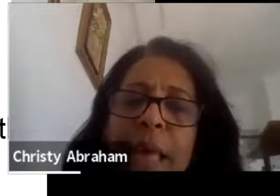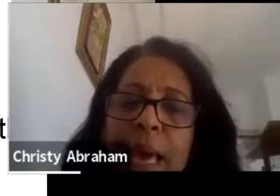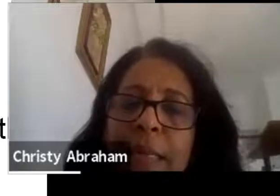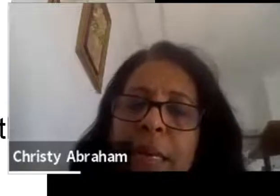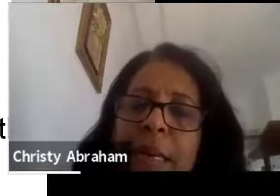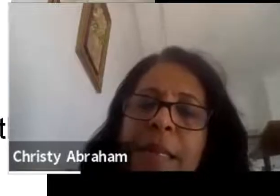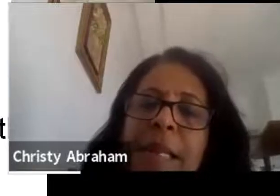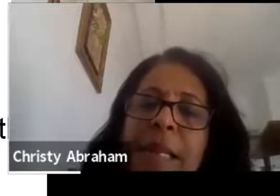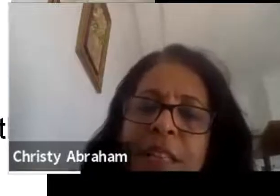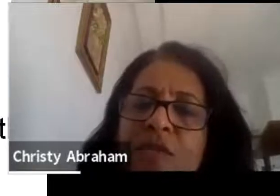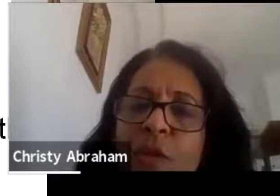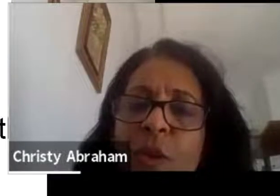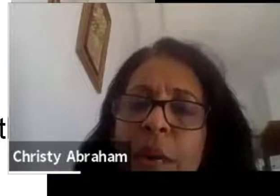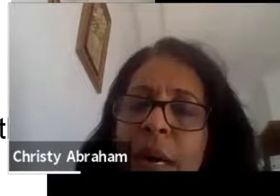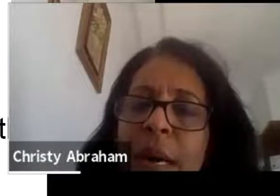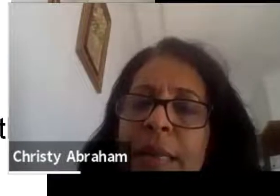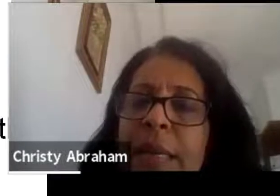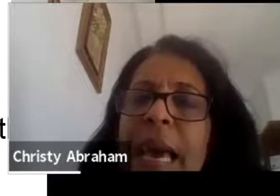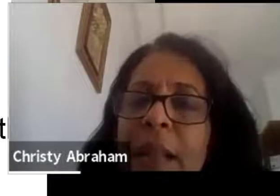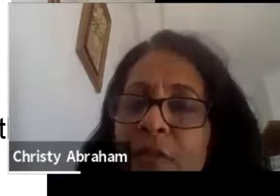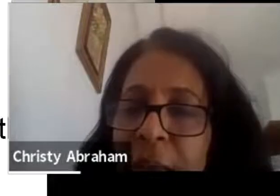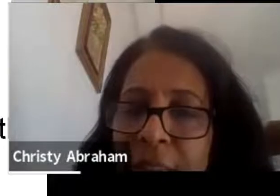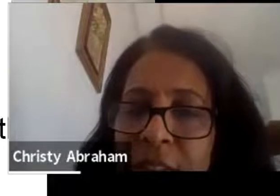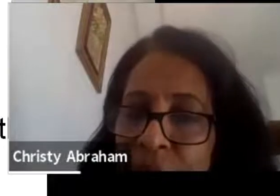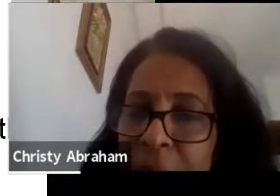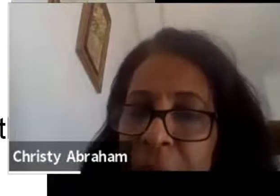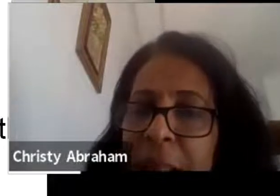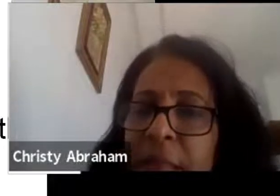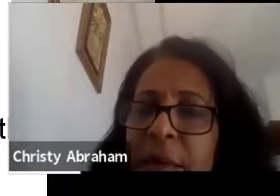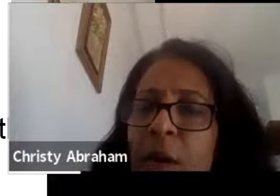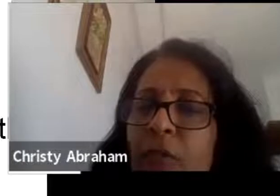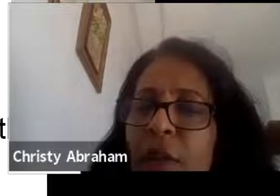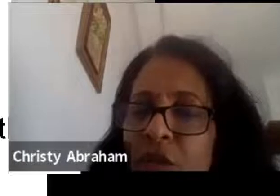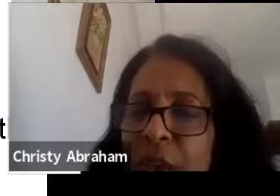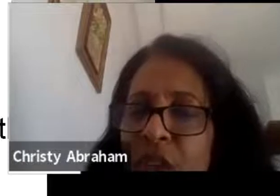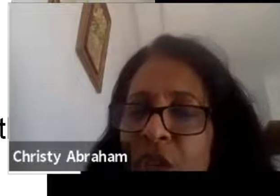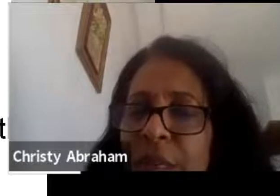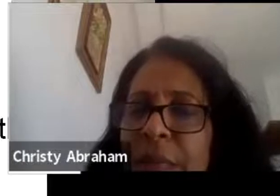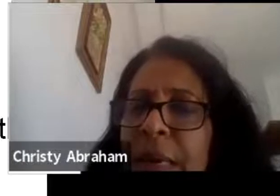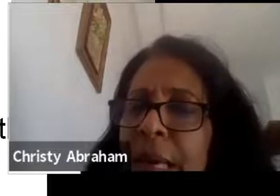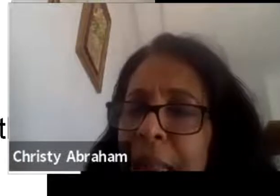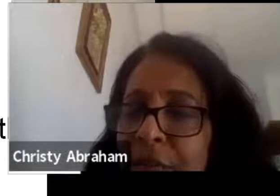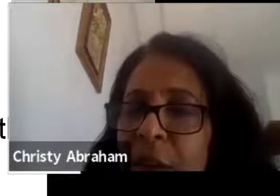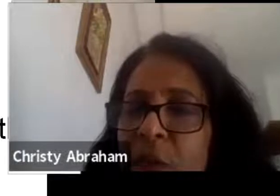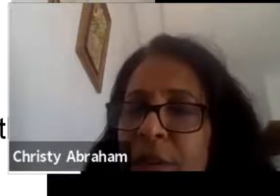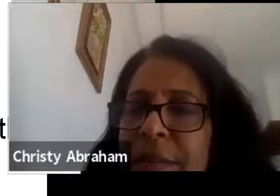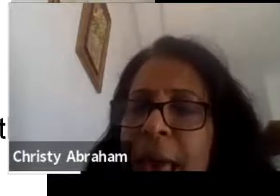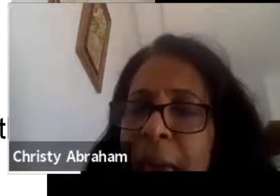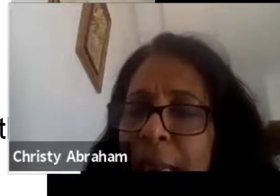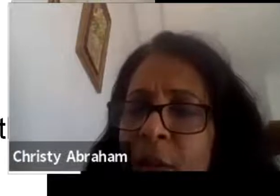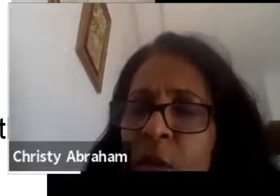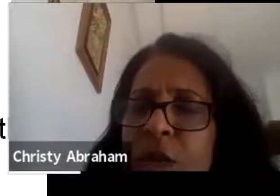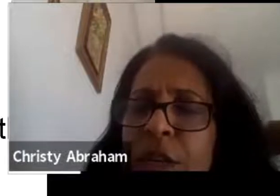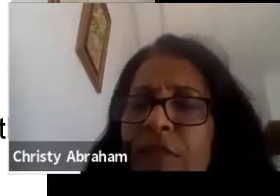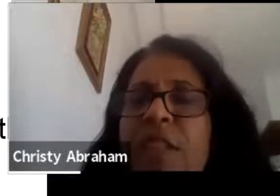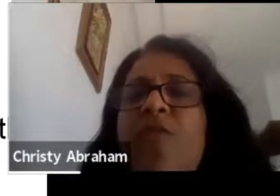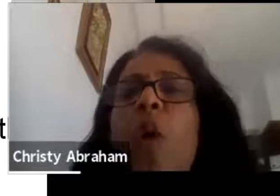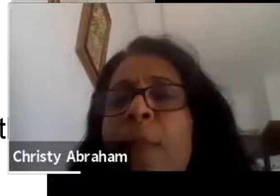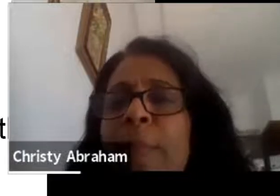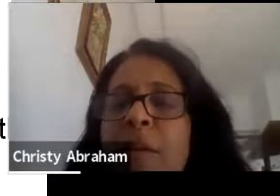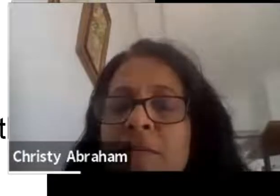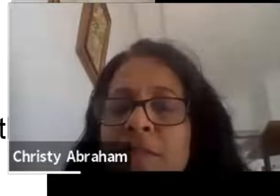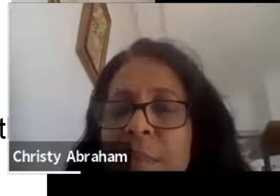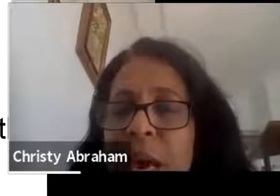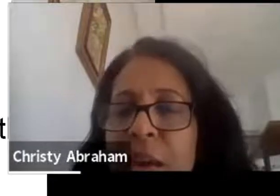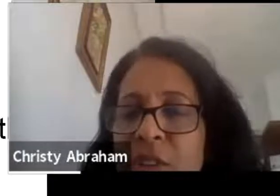result of that, it leads to denial of access to health, of education, livelihoods, and inclusion, which is